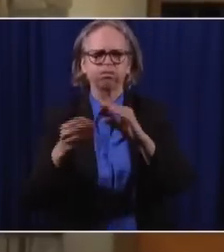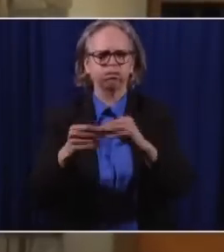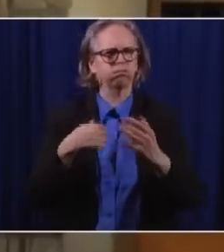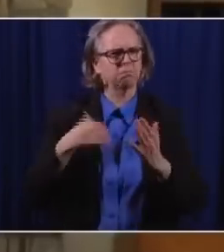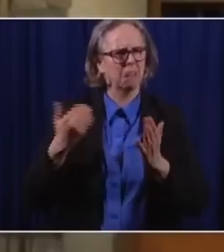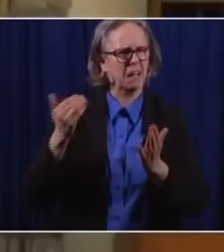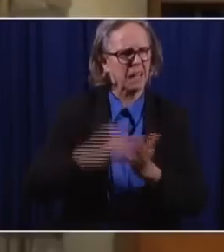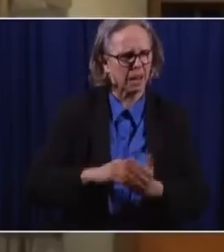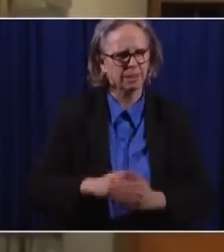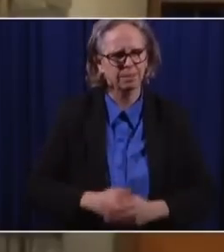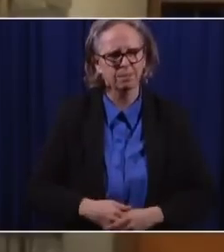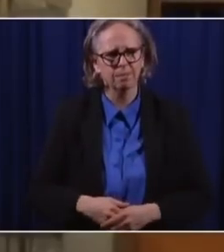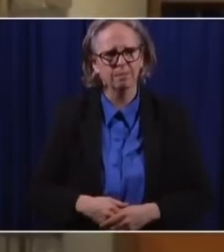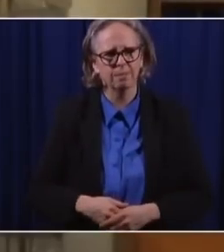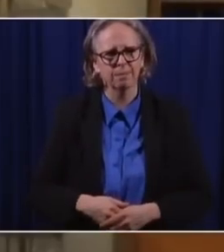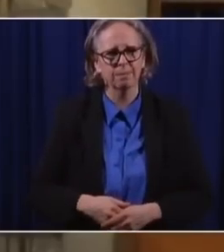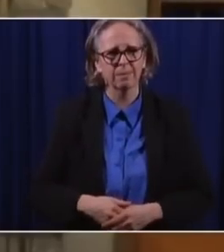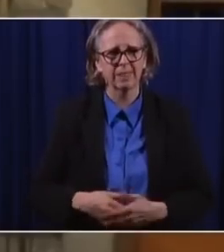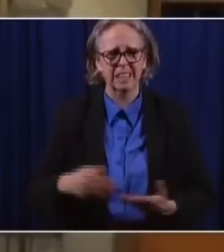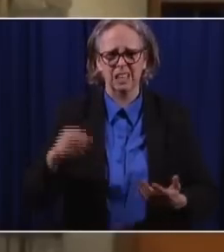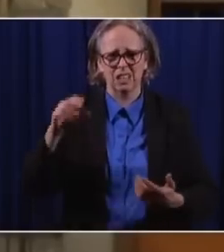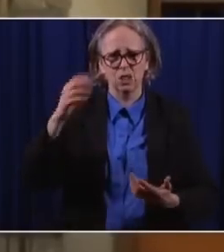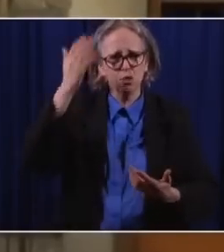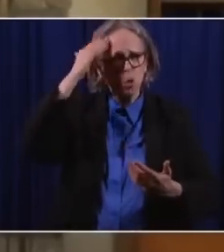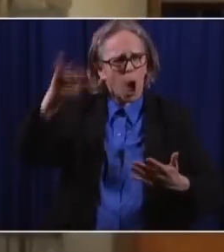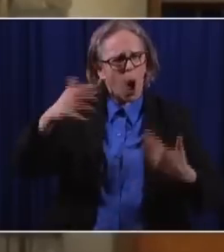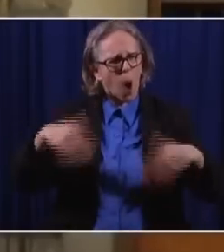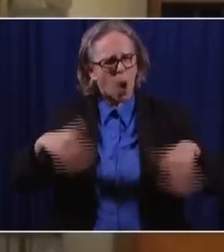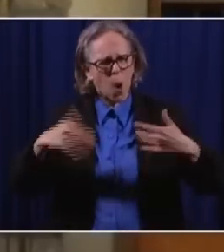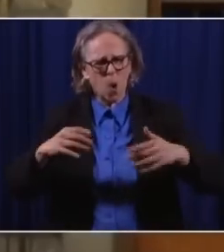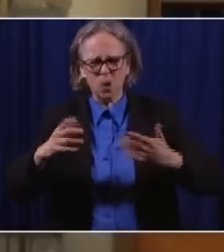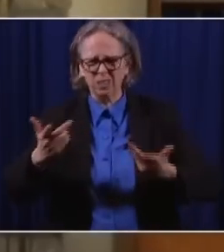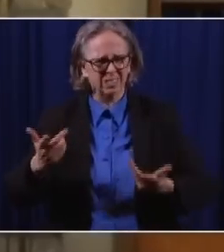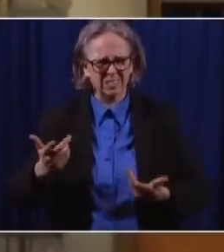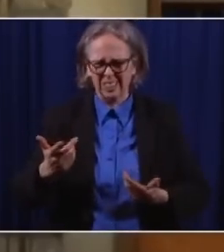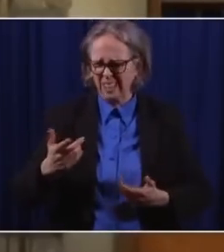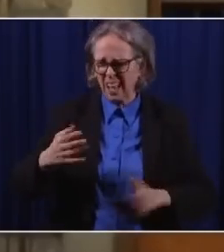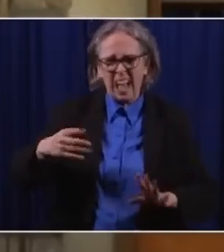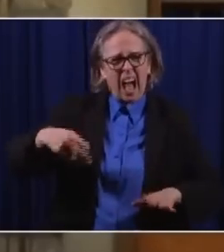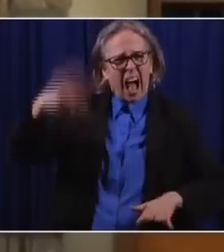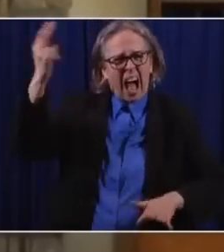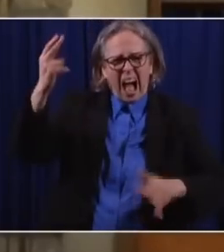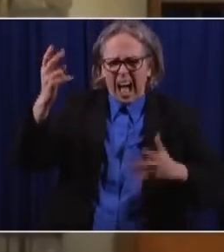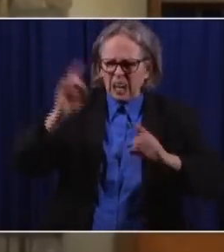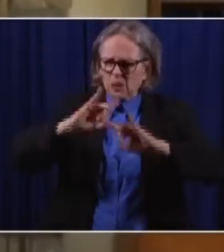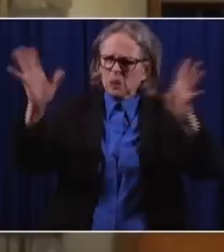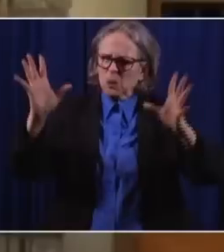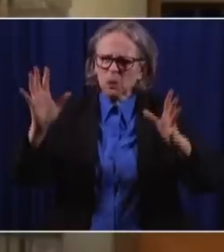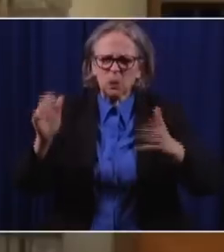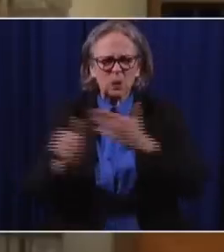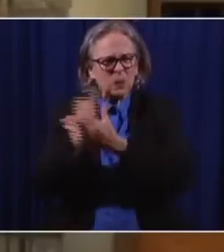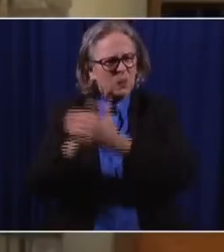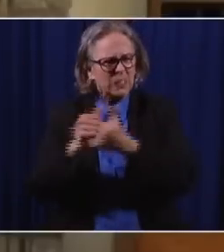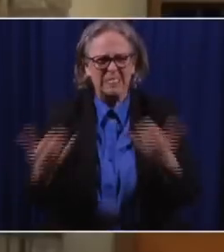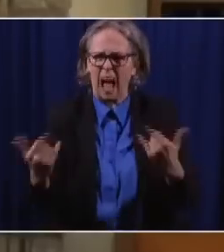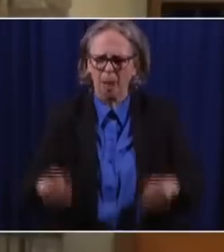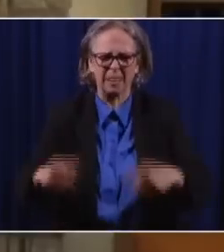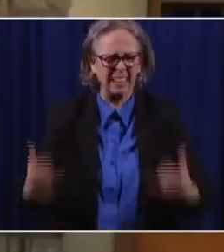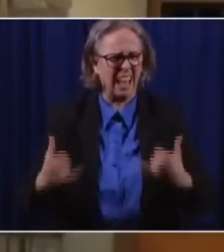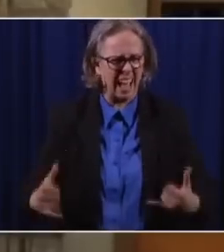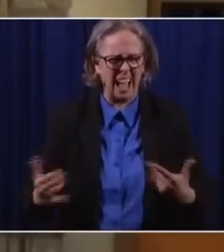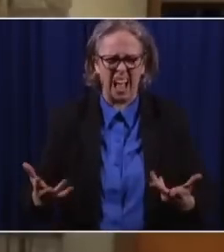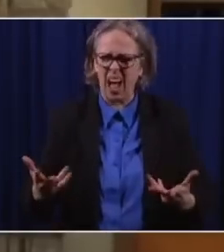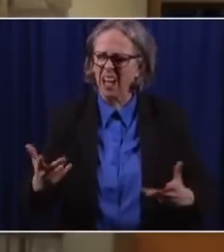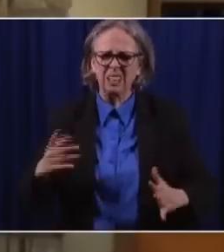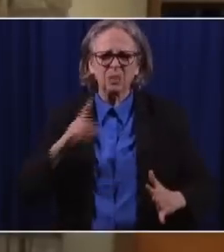higher. We have to get this virus under control. We have to tamp it down. We have to keep the flame from going